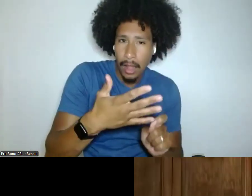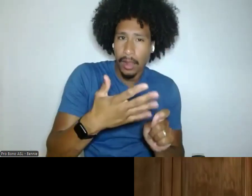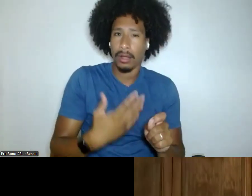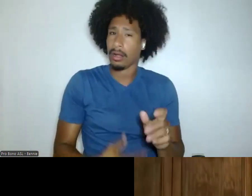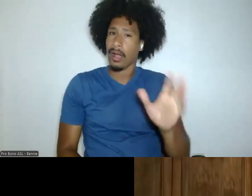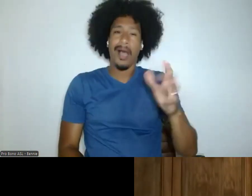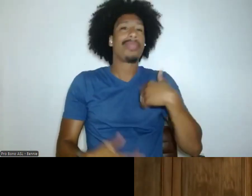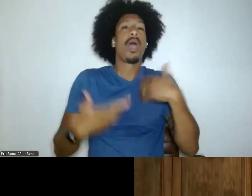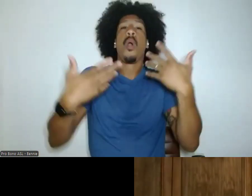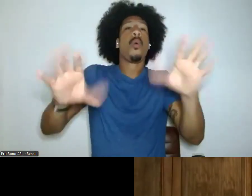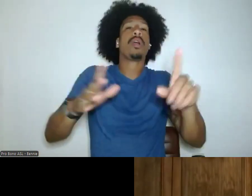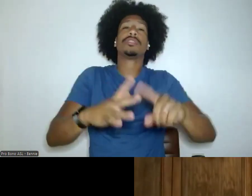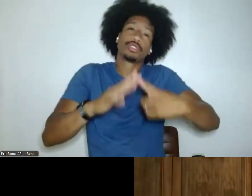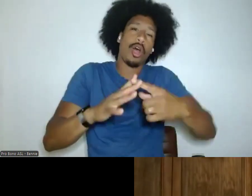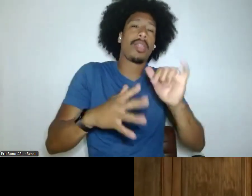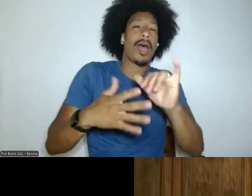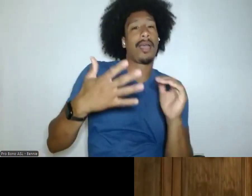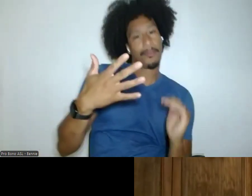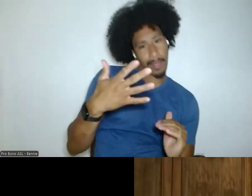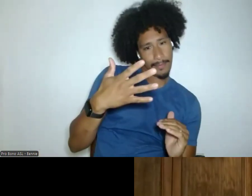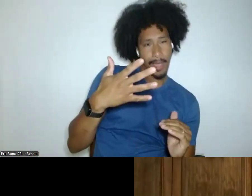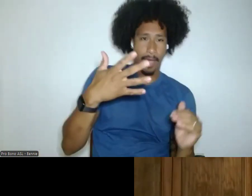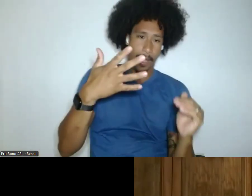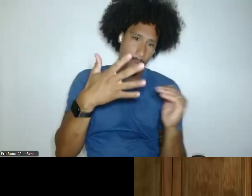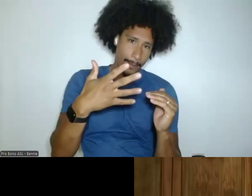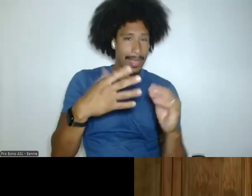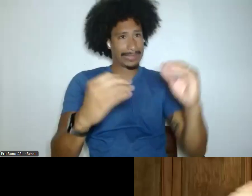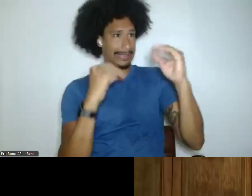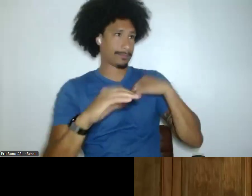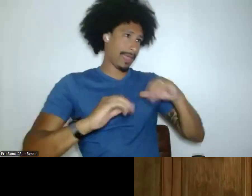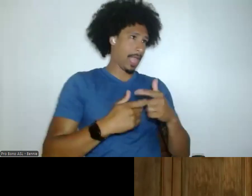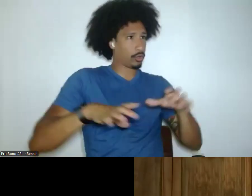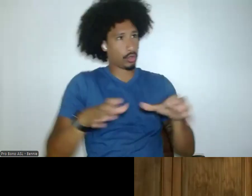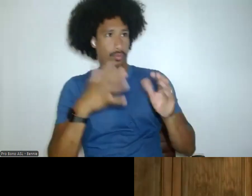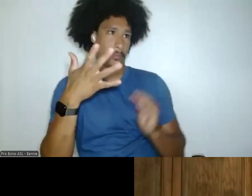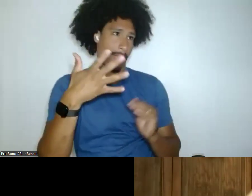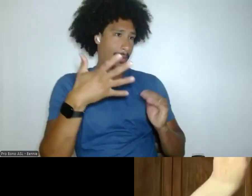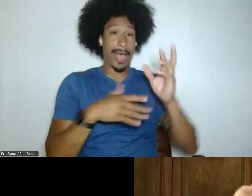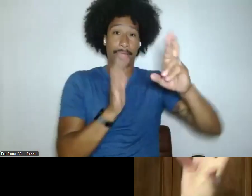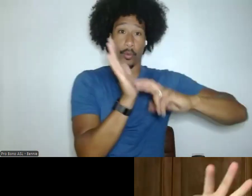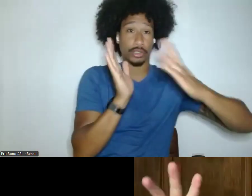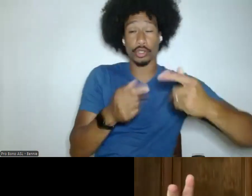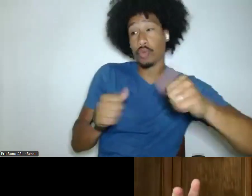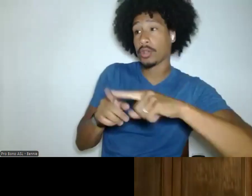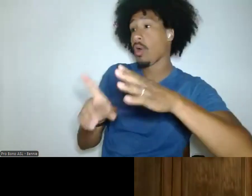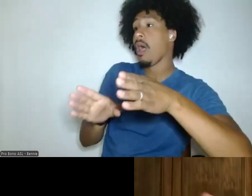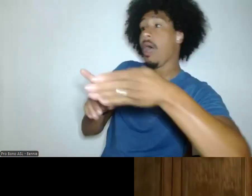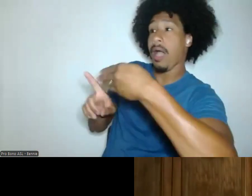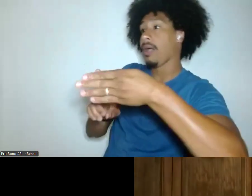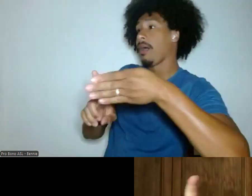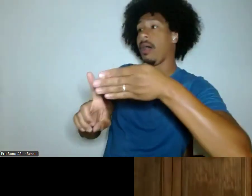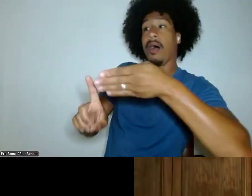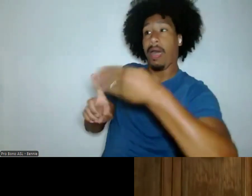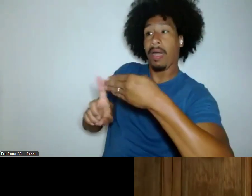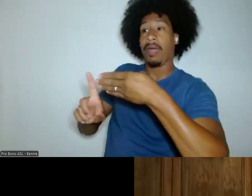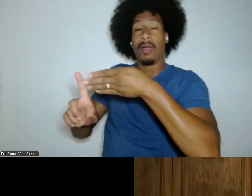want to start at like, oh, here's how we walk through. And like the researchers had kept trying to direct people, and people wanted to have